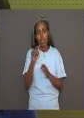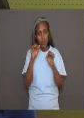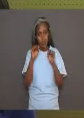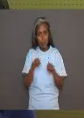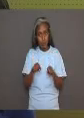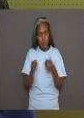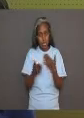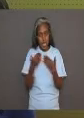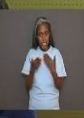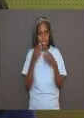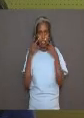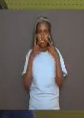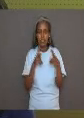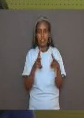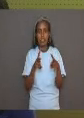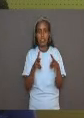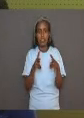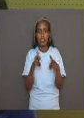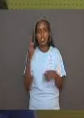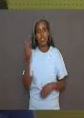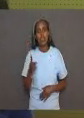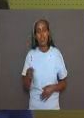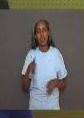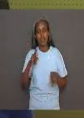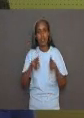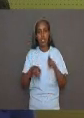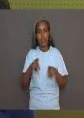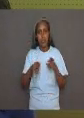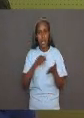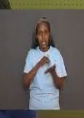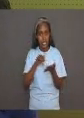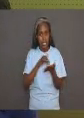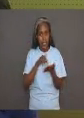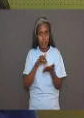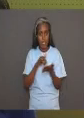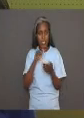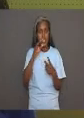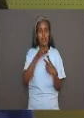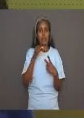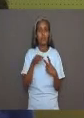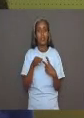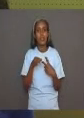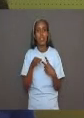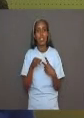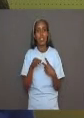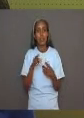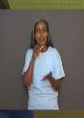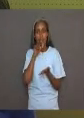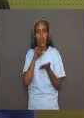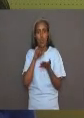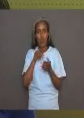easily see that half the people surveyed prefer